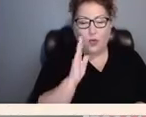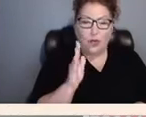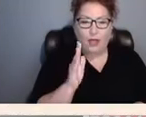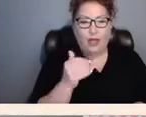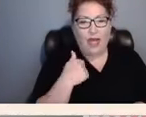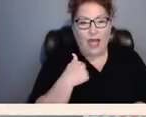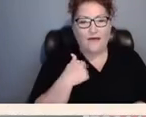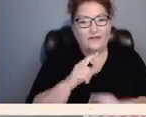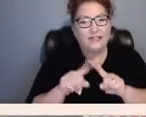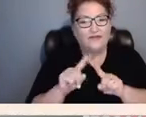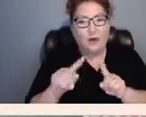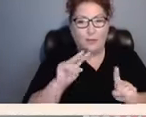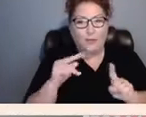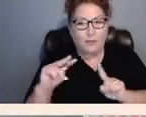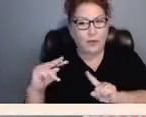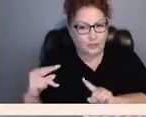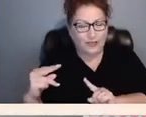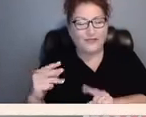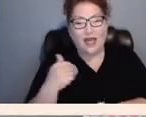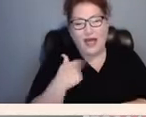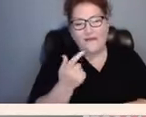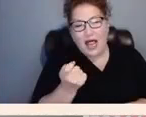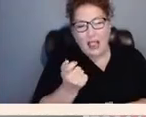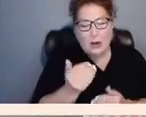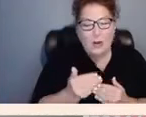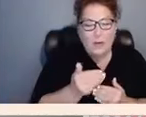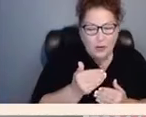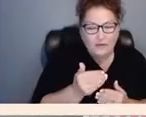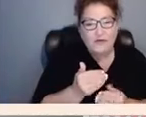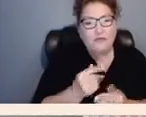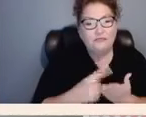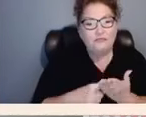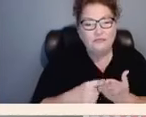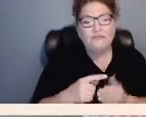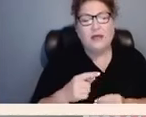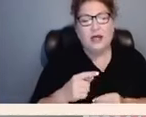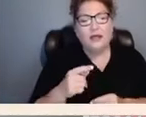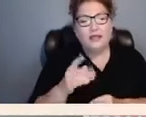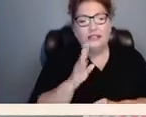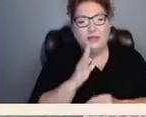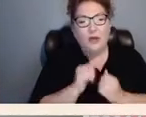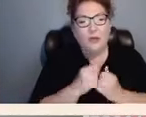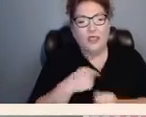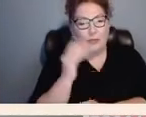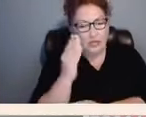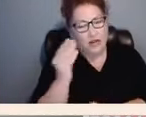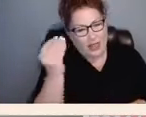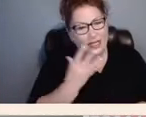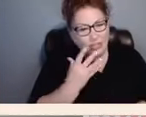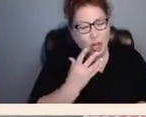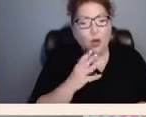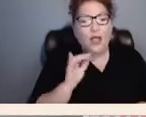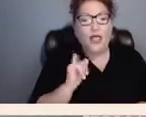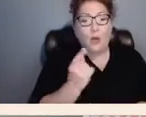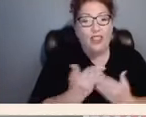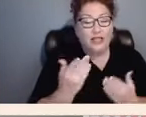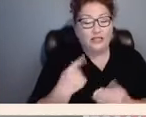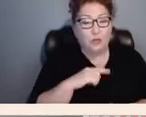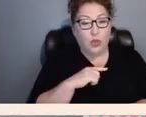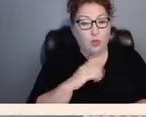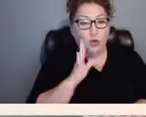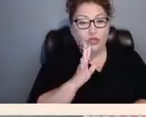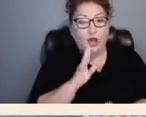perspectives. We got a little preview speaking with our presenters. They're going to let us know that one of the things we're going to be talking about here is how your